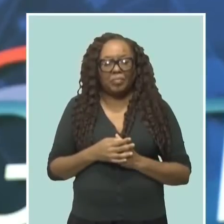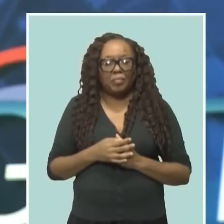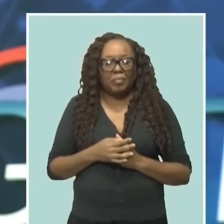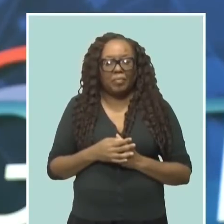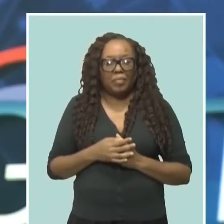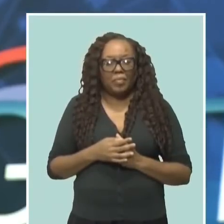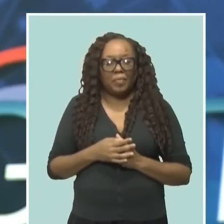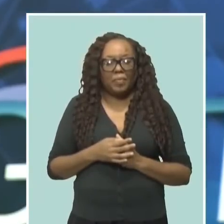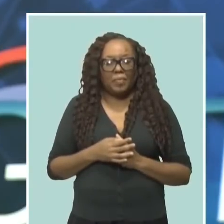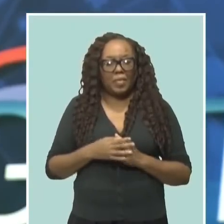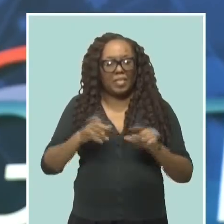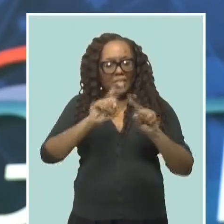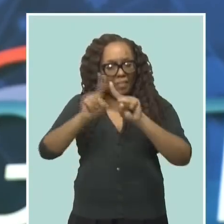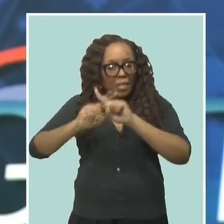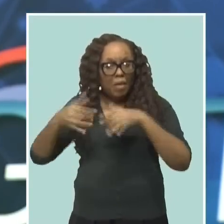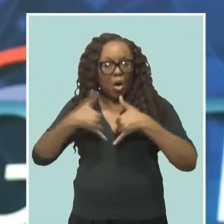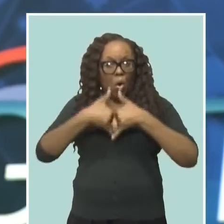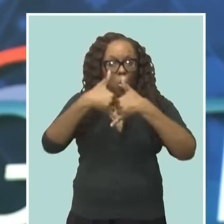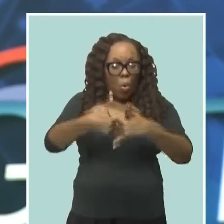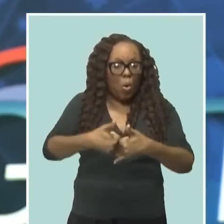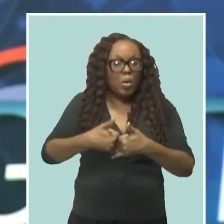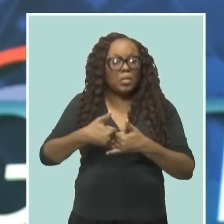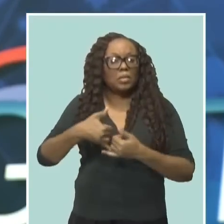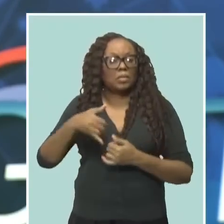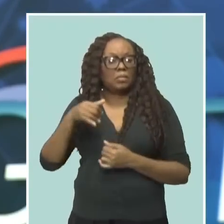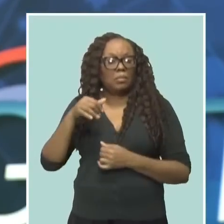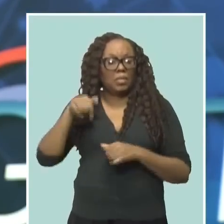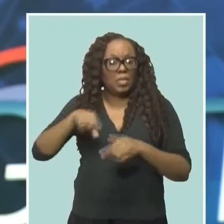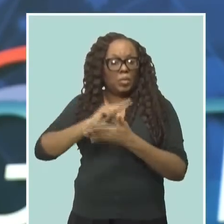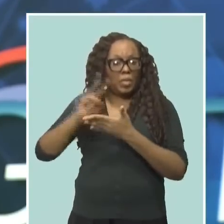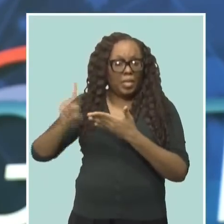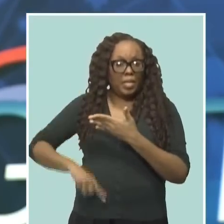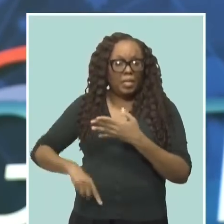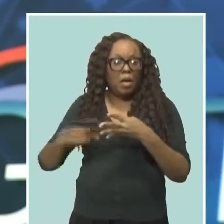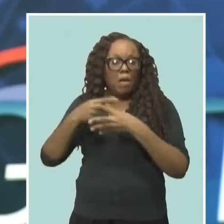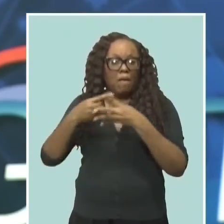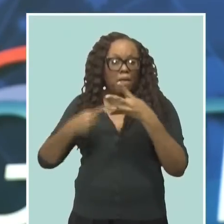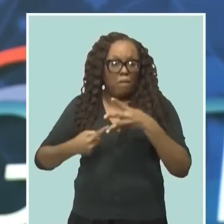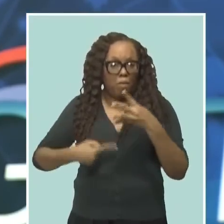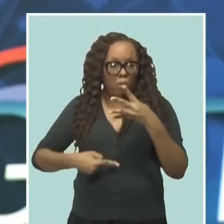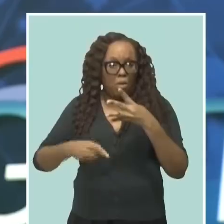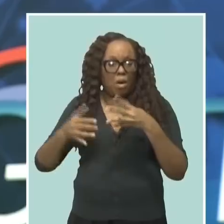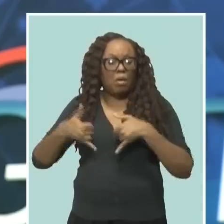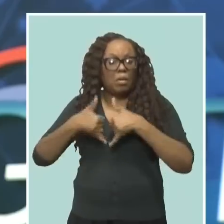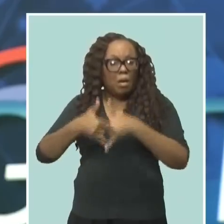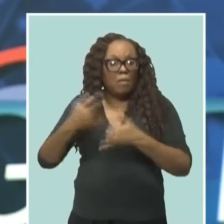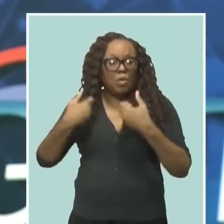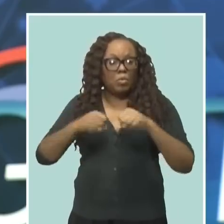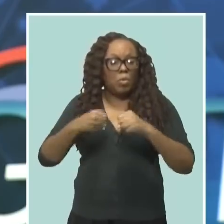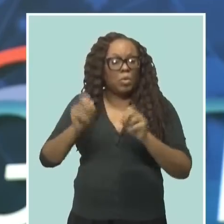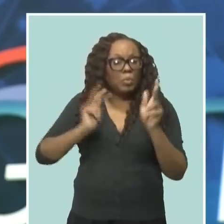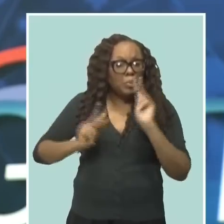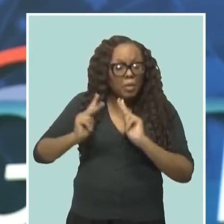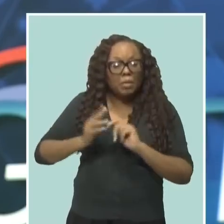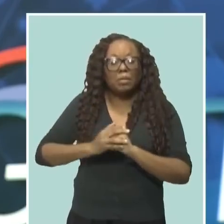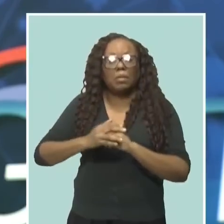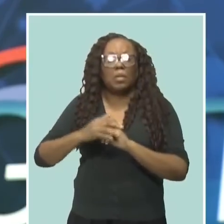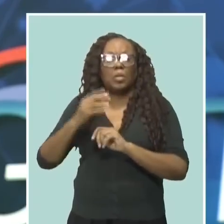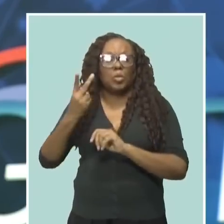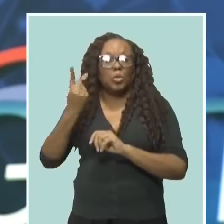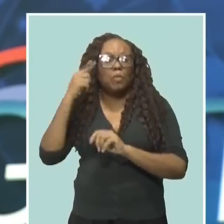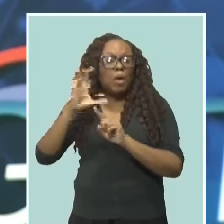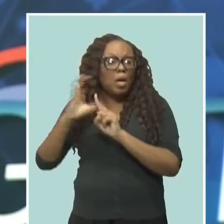Outside of the numerous awards to be presented by the BLP, 4 will be for outstanding sportspersons, 2 to culture,